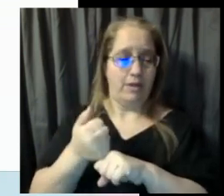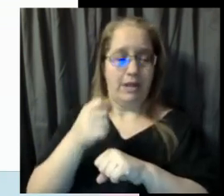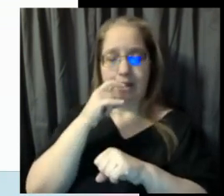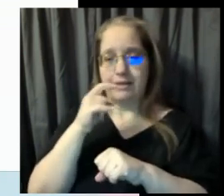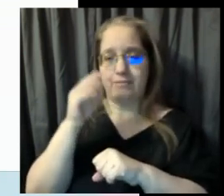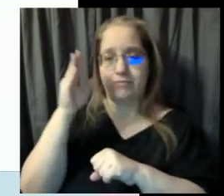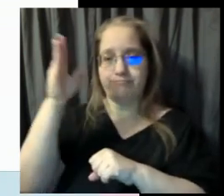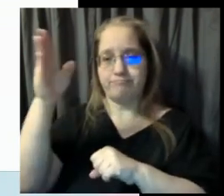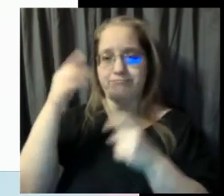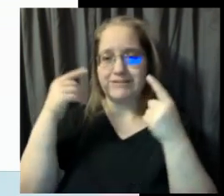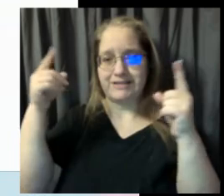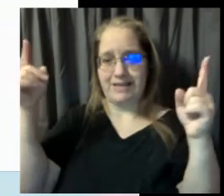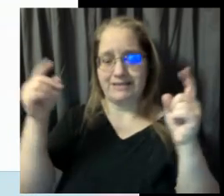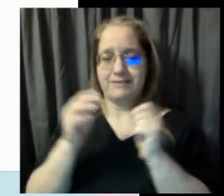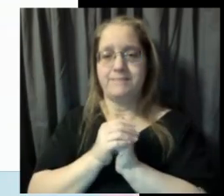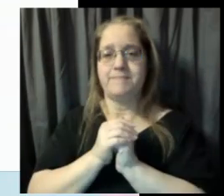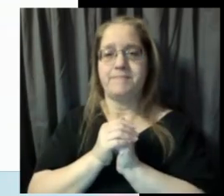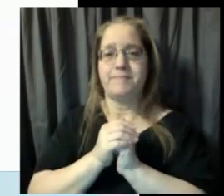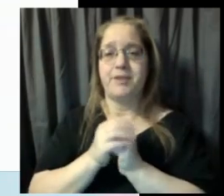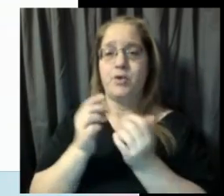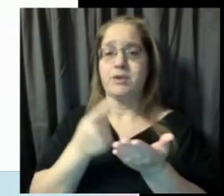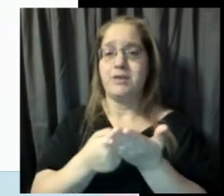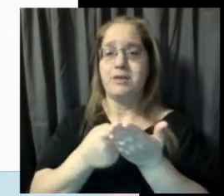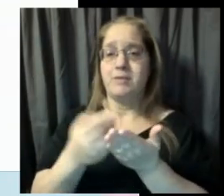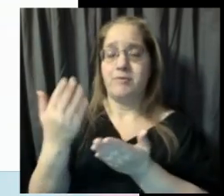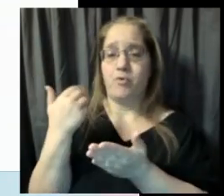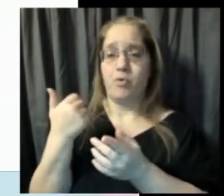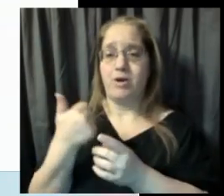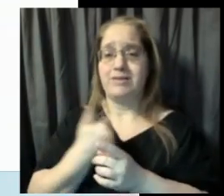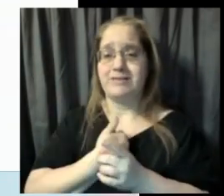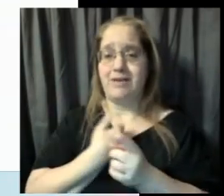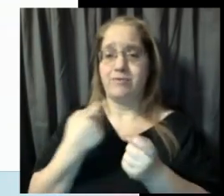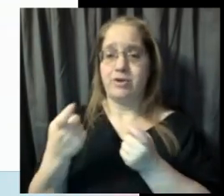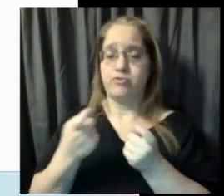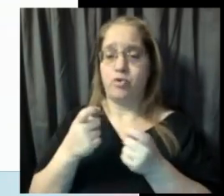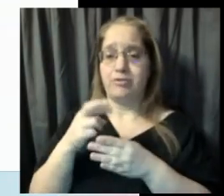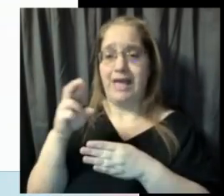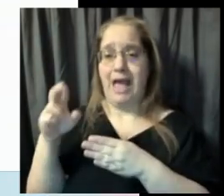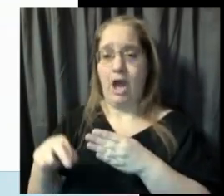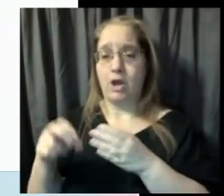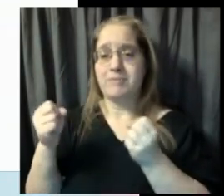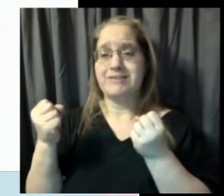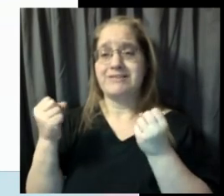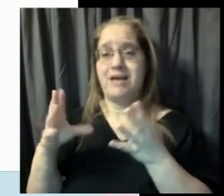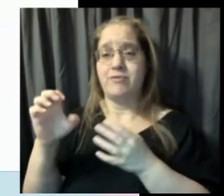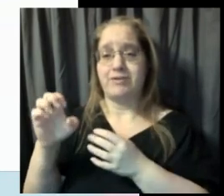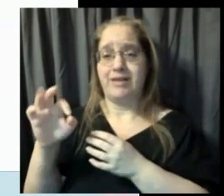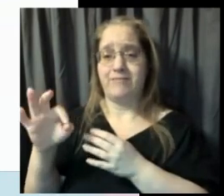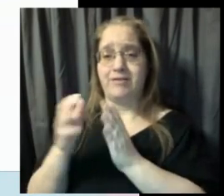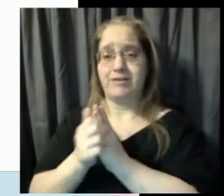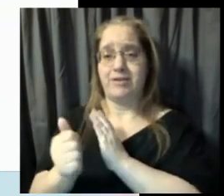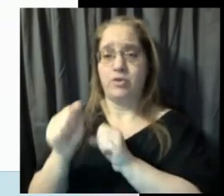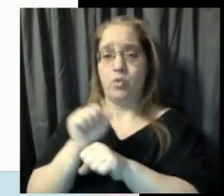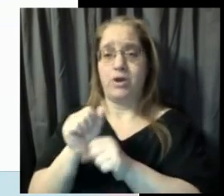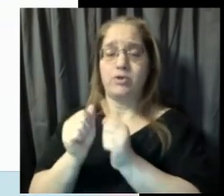up for long-term success. And as we discussed earlier, self-control is the outcome of several executive function skills working